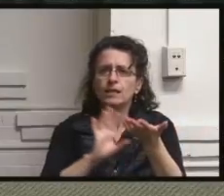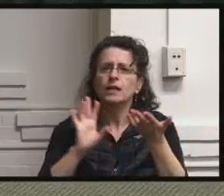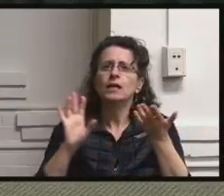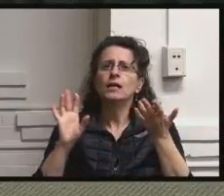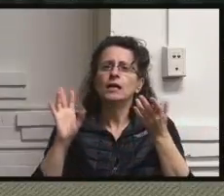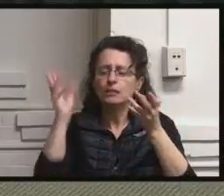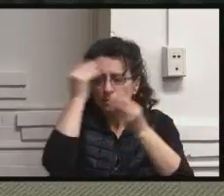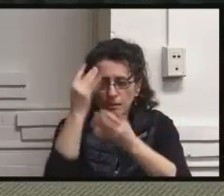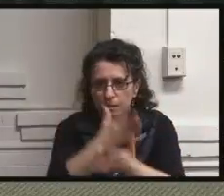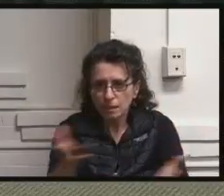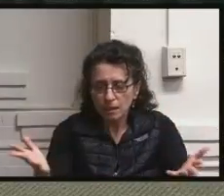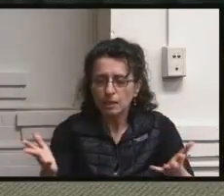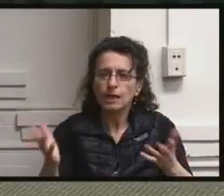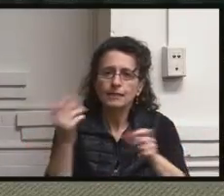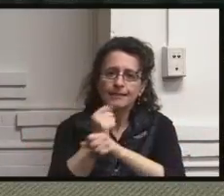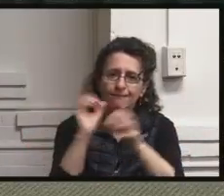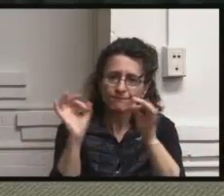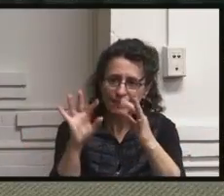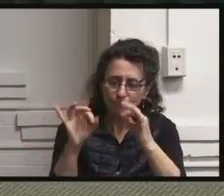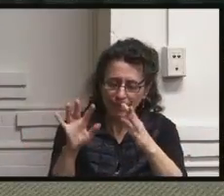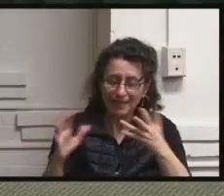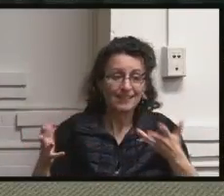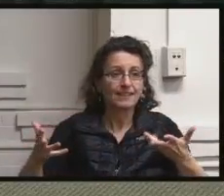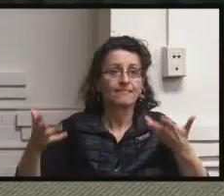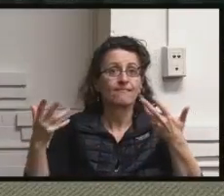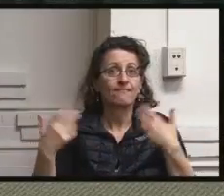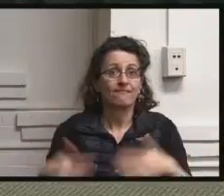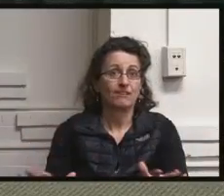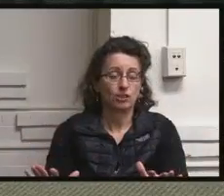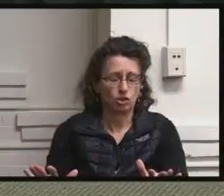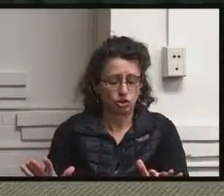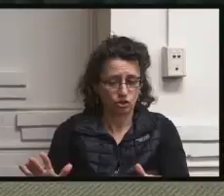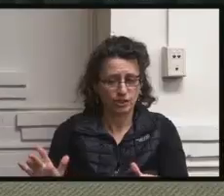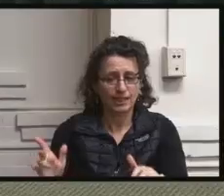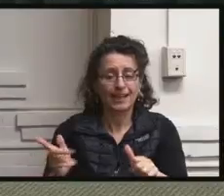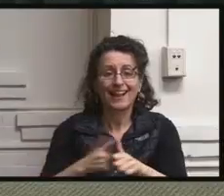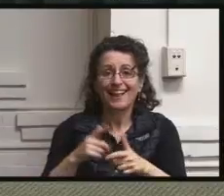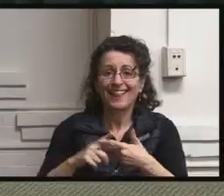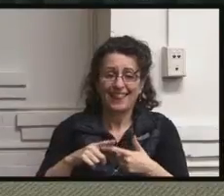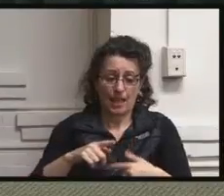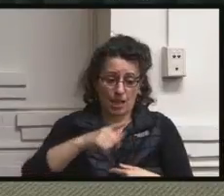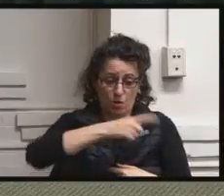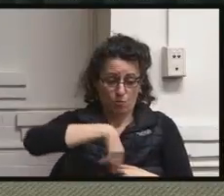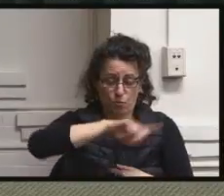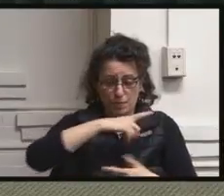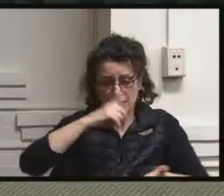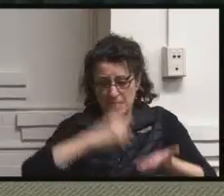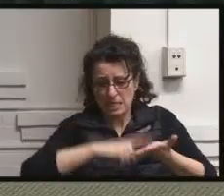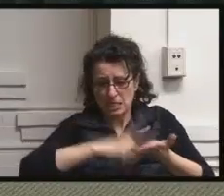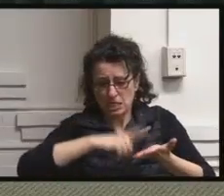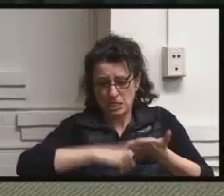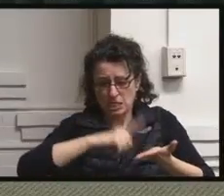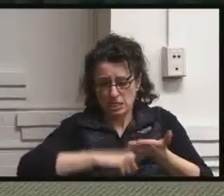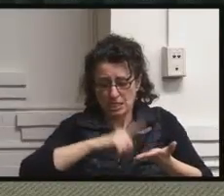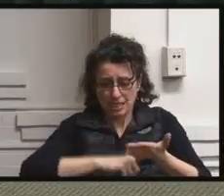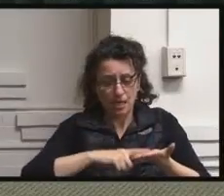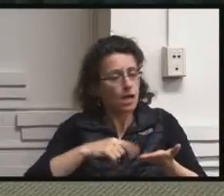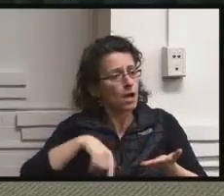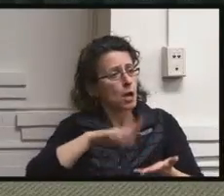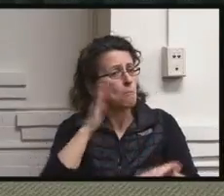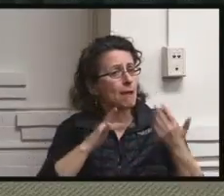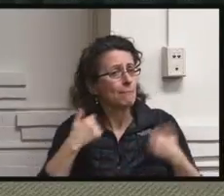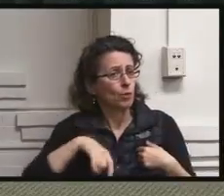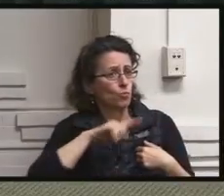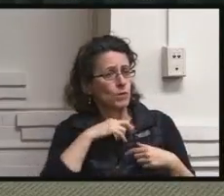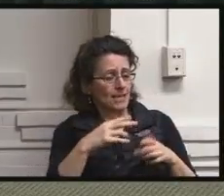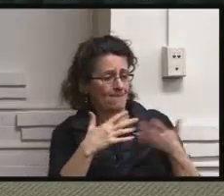of the town. And there's something about our dialogue with each other which could be seen potentially as a microcosm of the